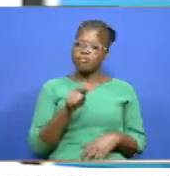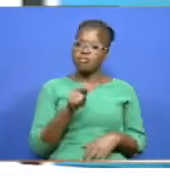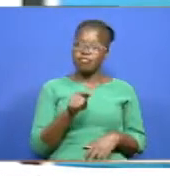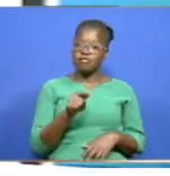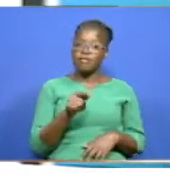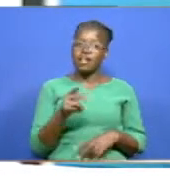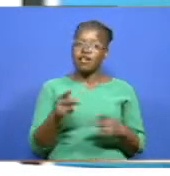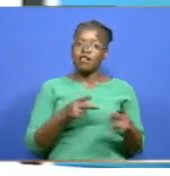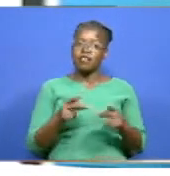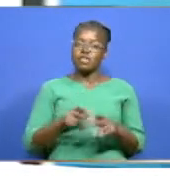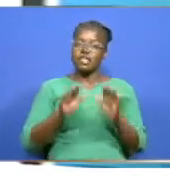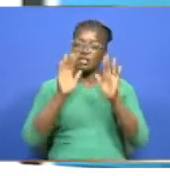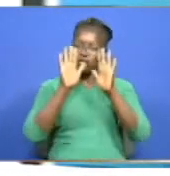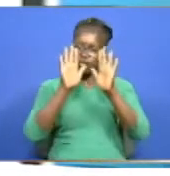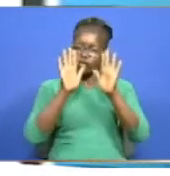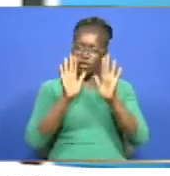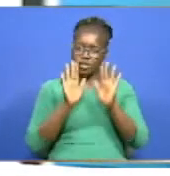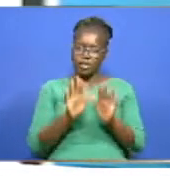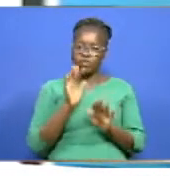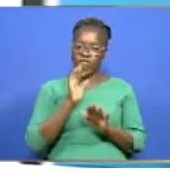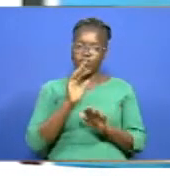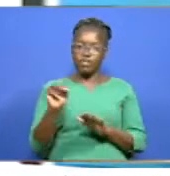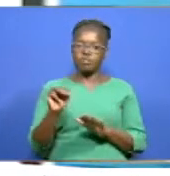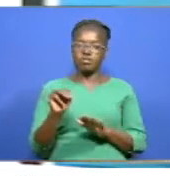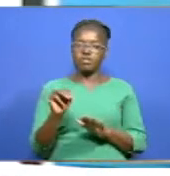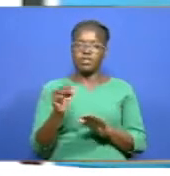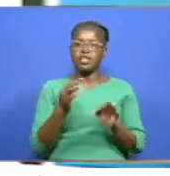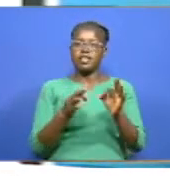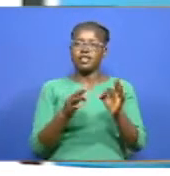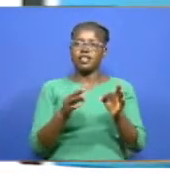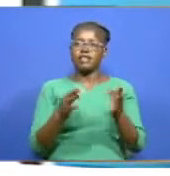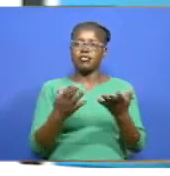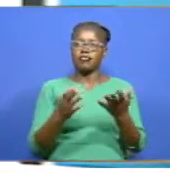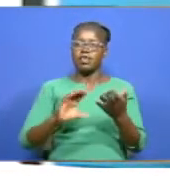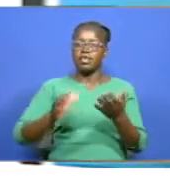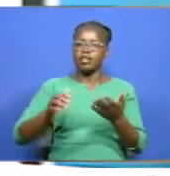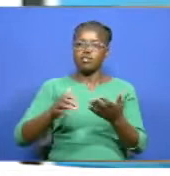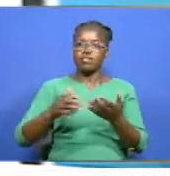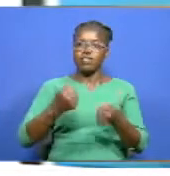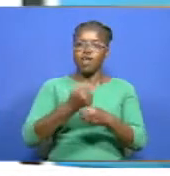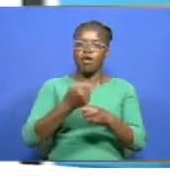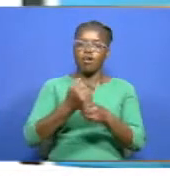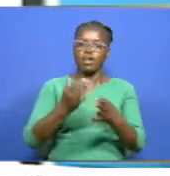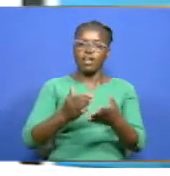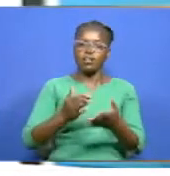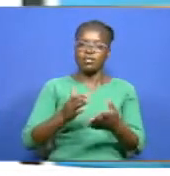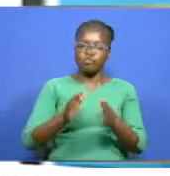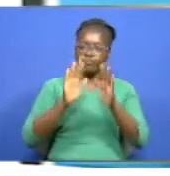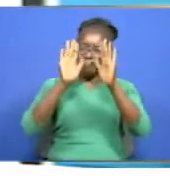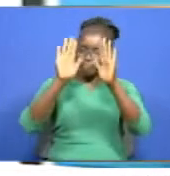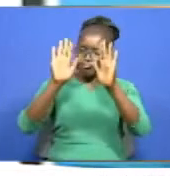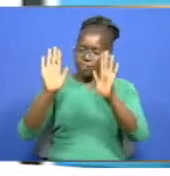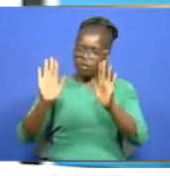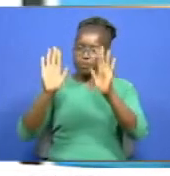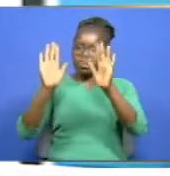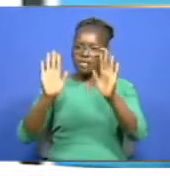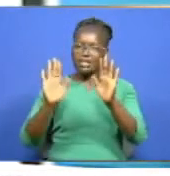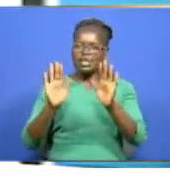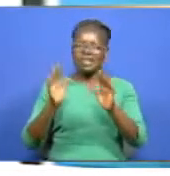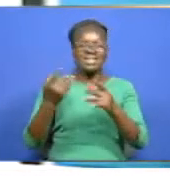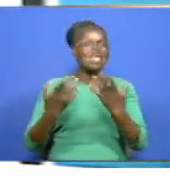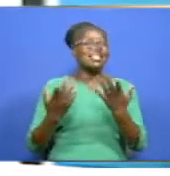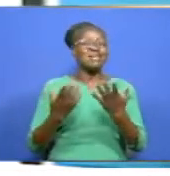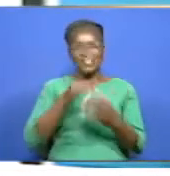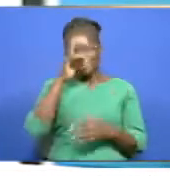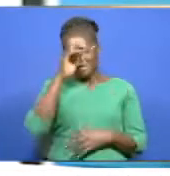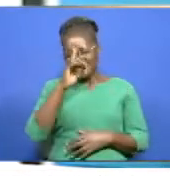this really is a very important contest for him. So even when you see him getting his county machineries down to campaign, mm-hmm. it's a do or die for him as